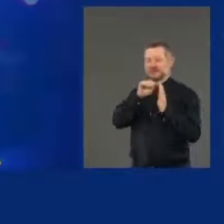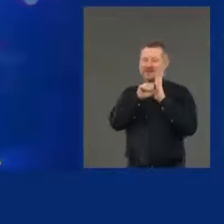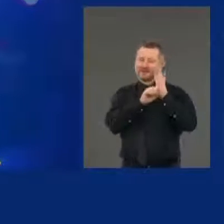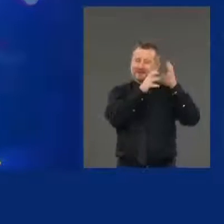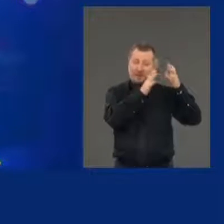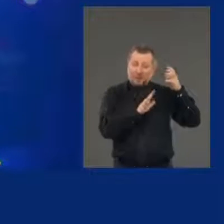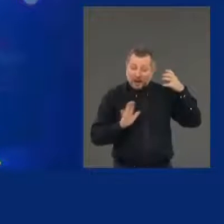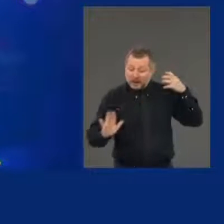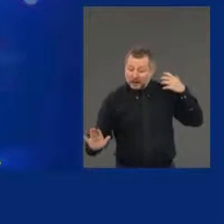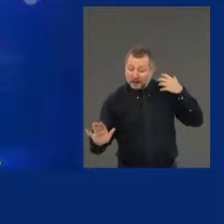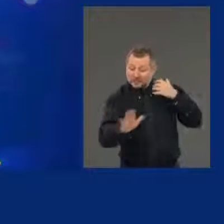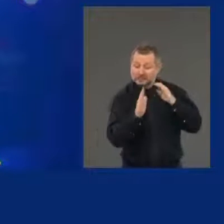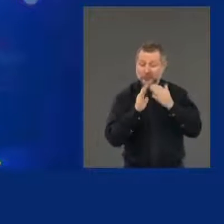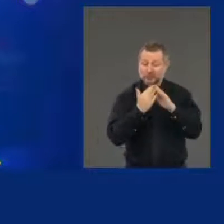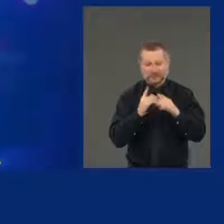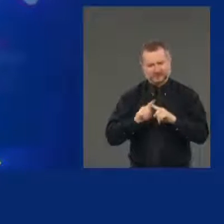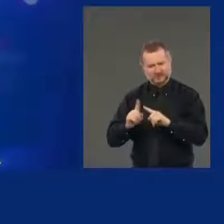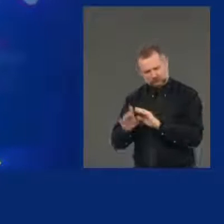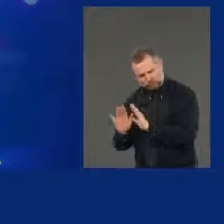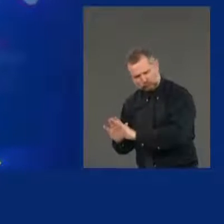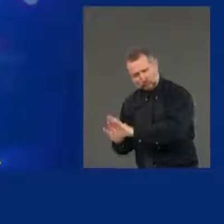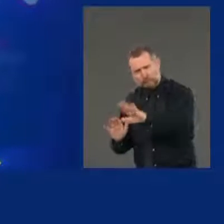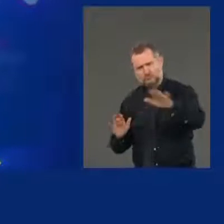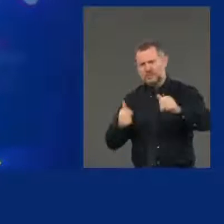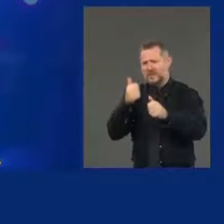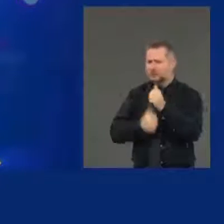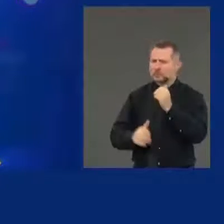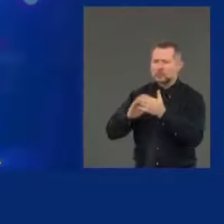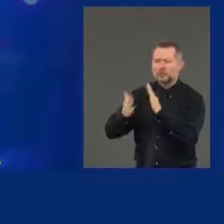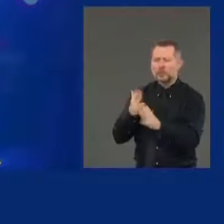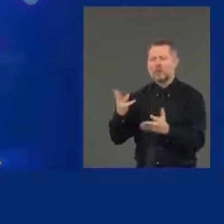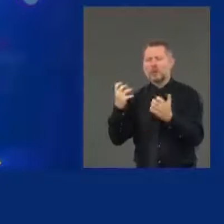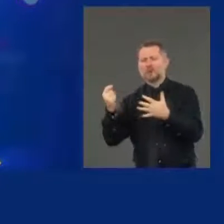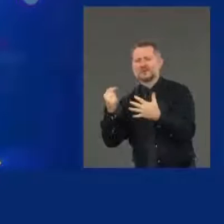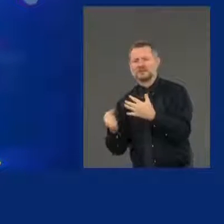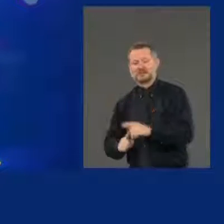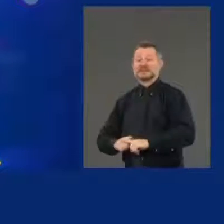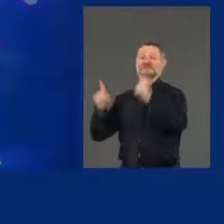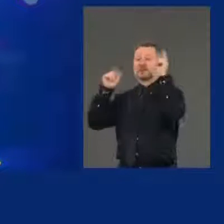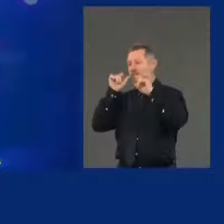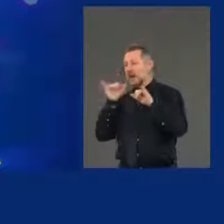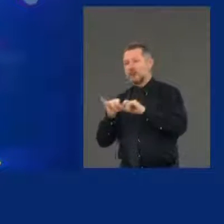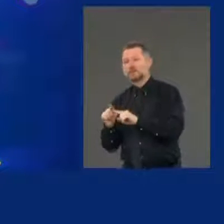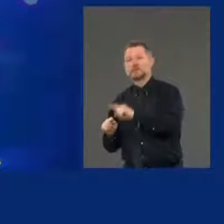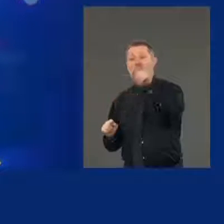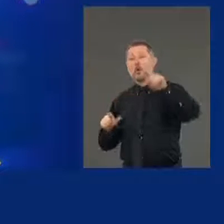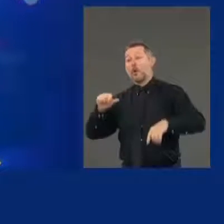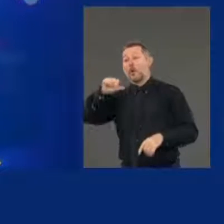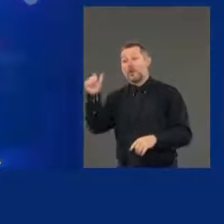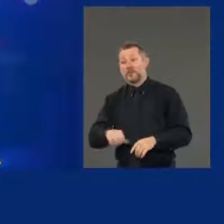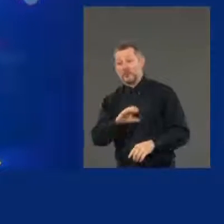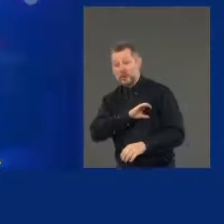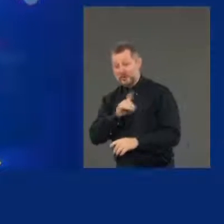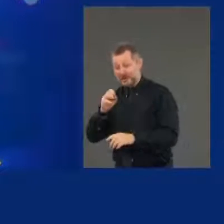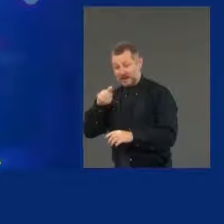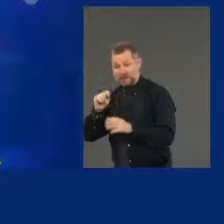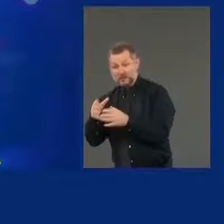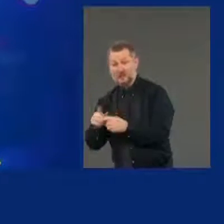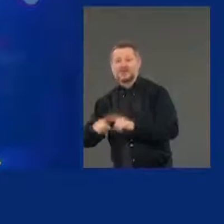police department, its own wants, its own needs. Albany will want a different kind of police department than New York